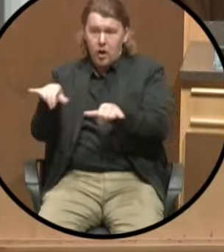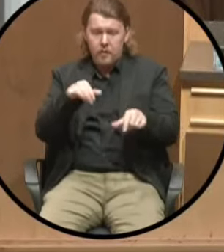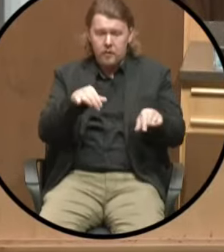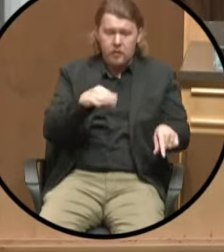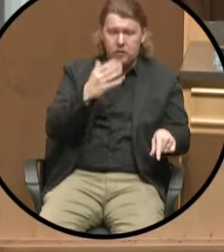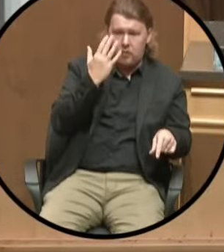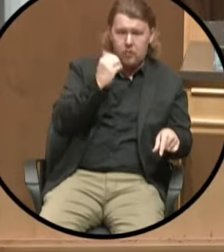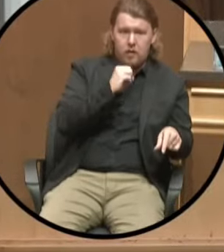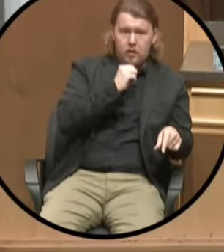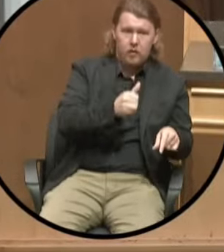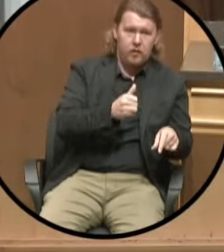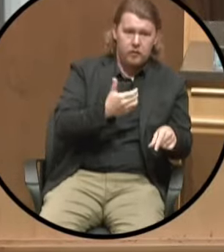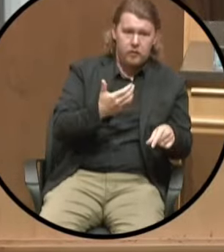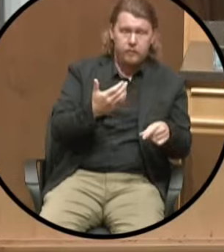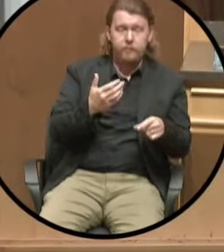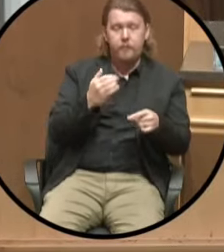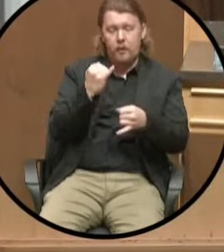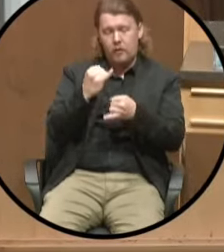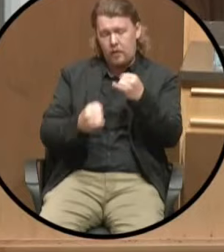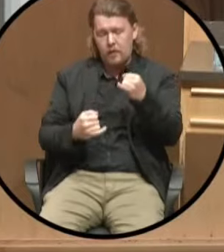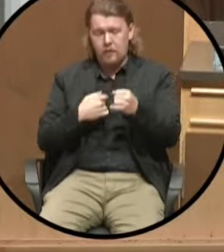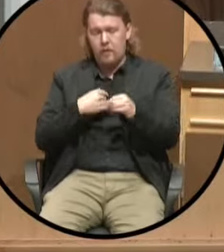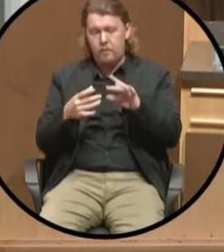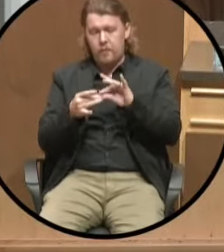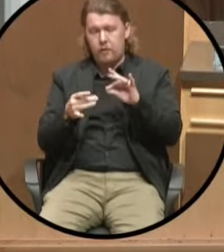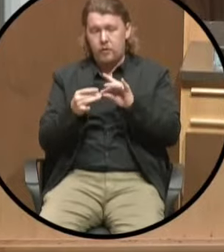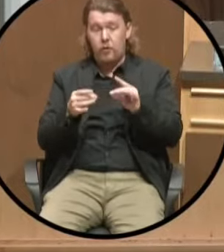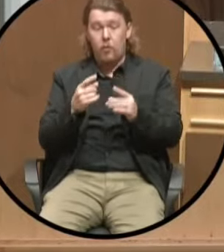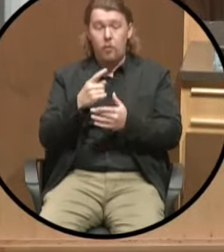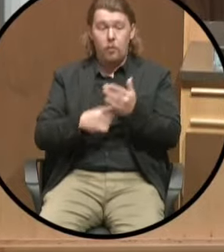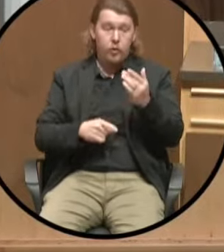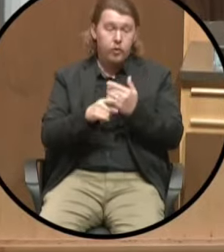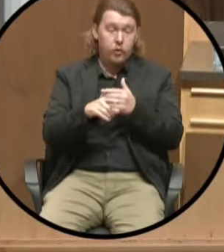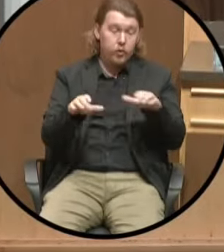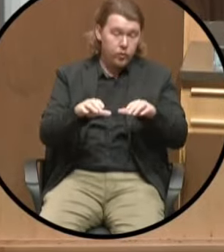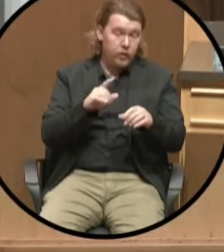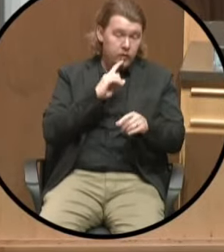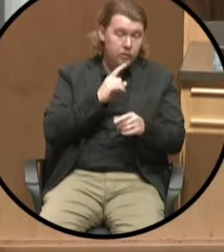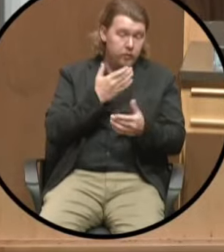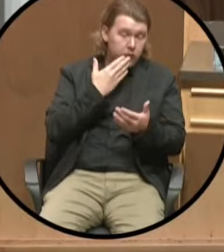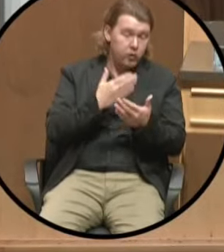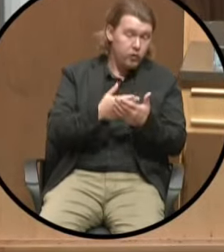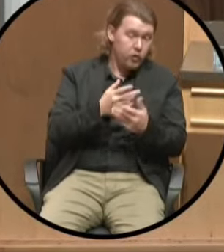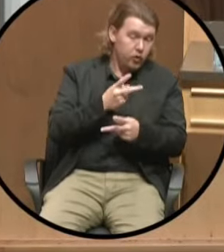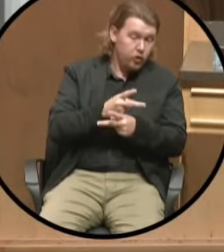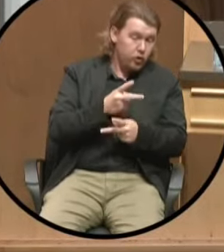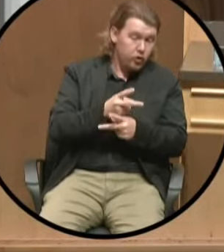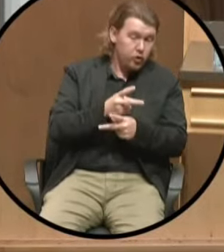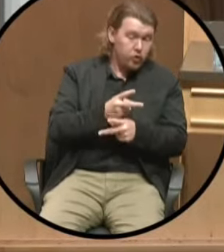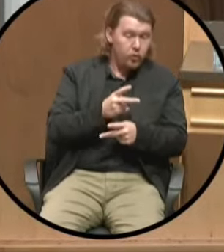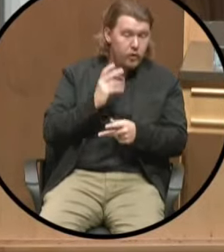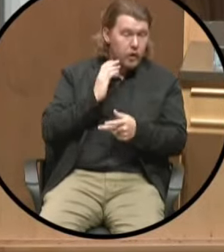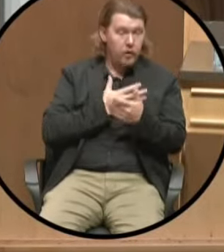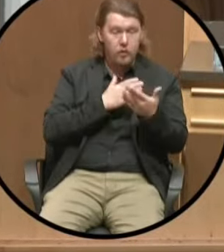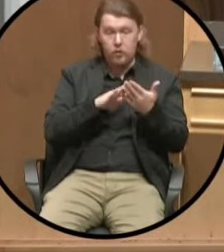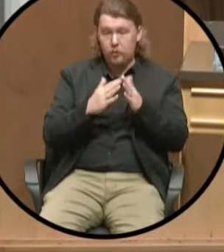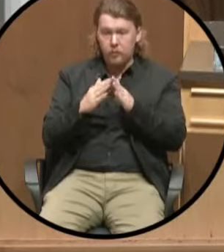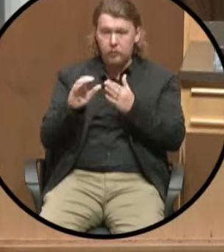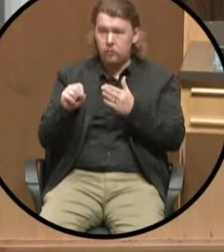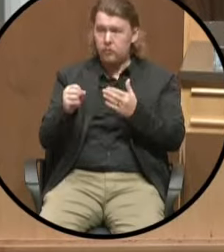not? And then finally, I would just mention that what you are also doing is being a good steward in our community. Right now, there are